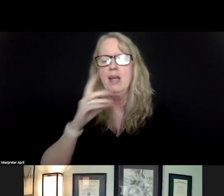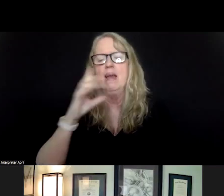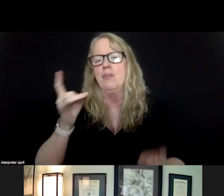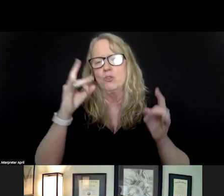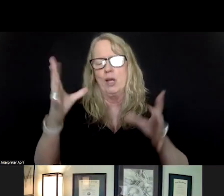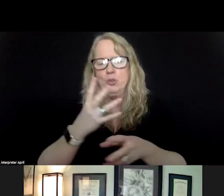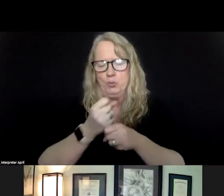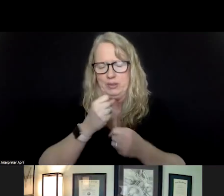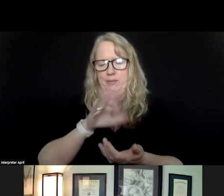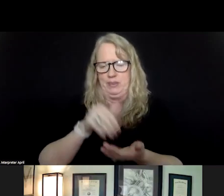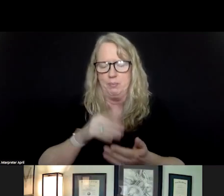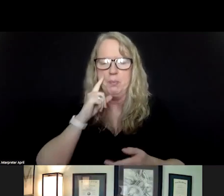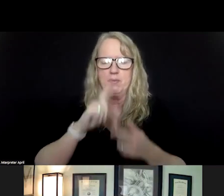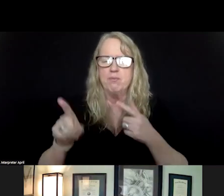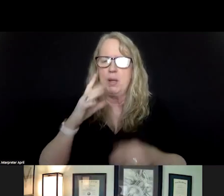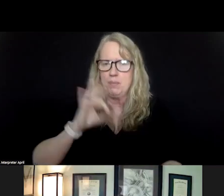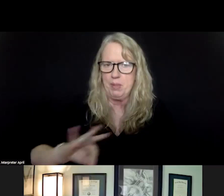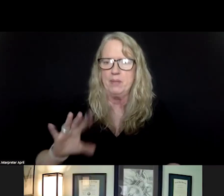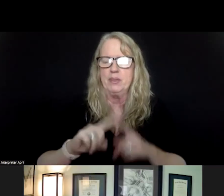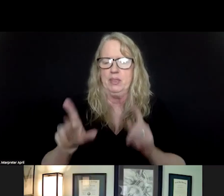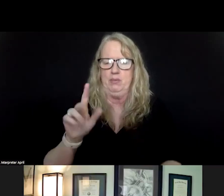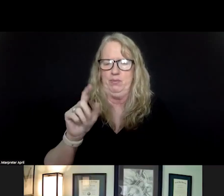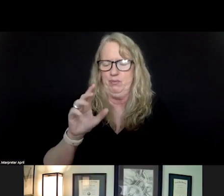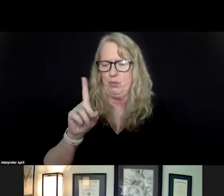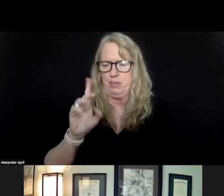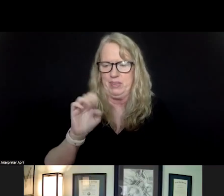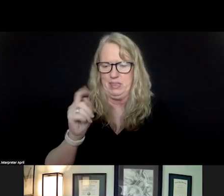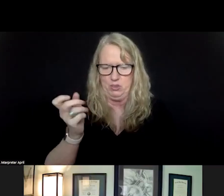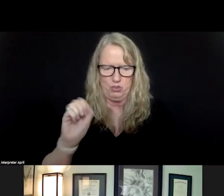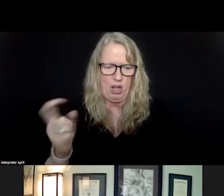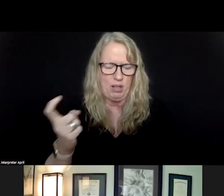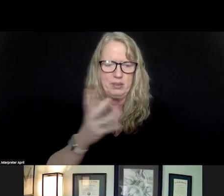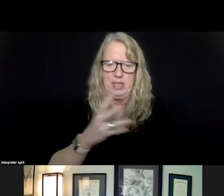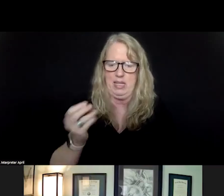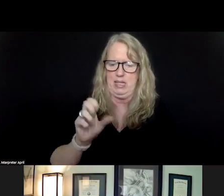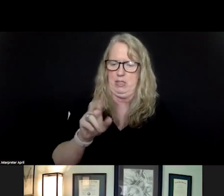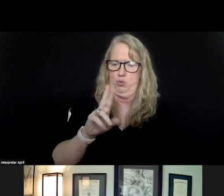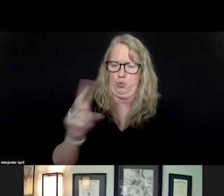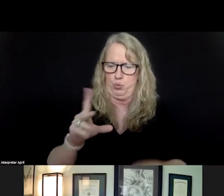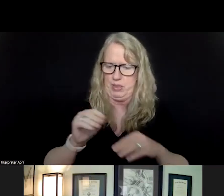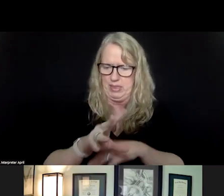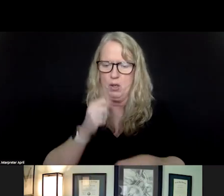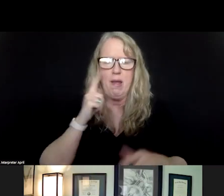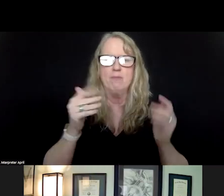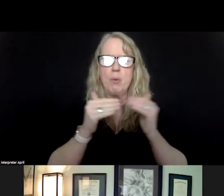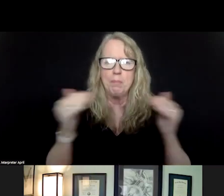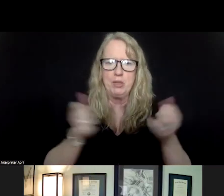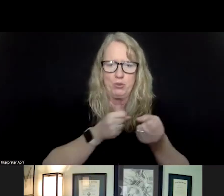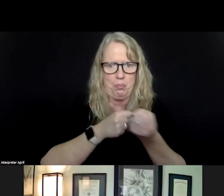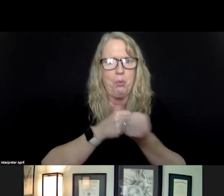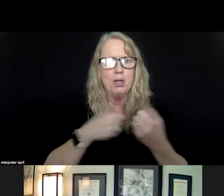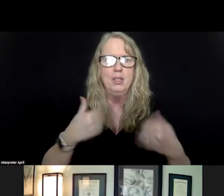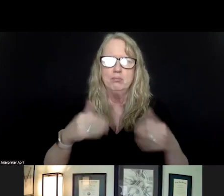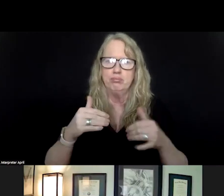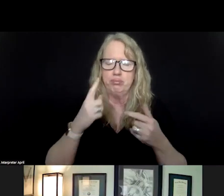services benefit from medically monitored detox capabilities, MAT initiation, and SUD counseling and peer support. So a little bit higher